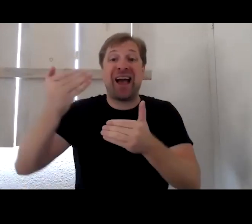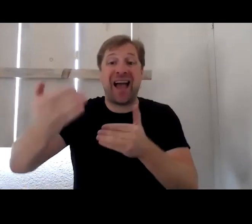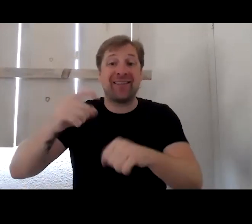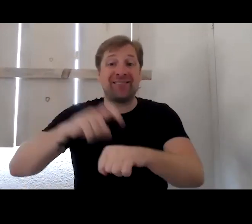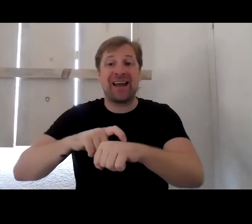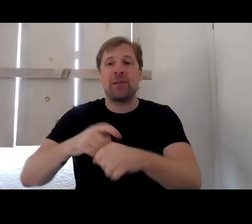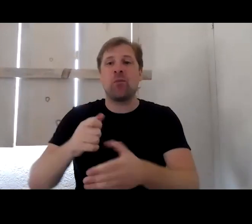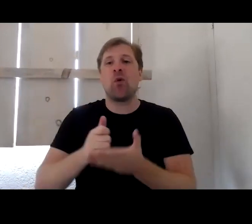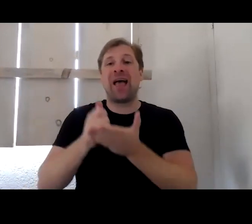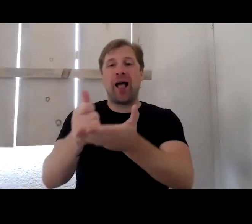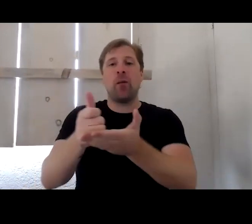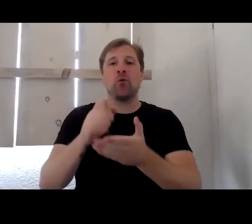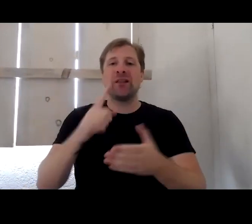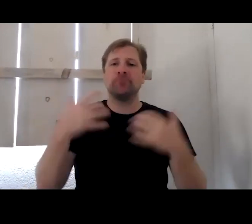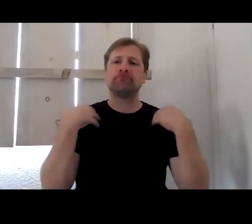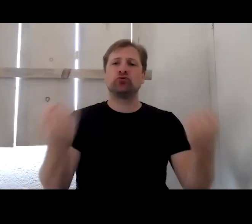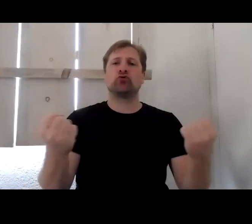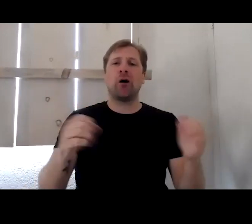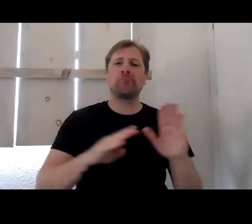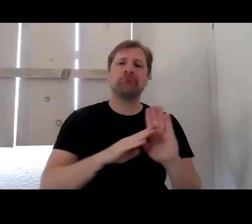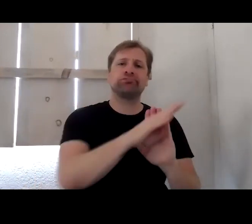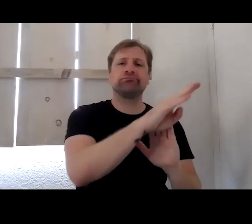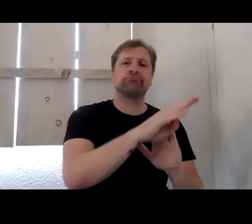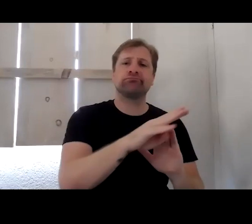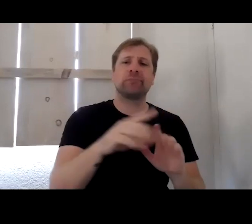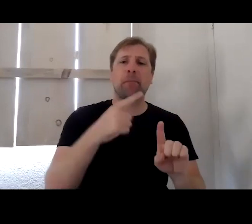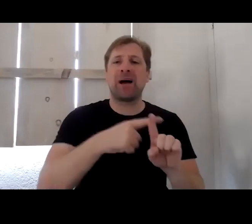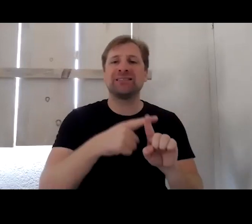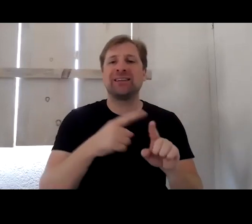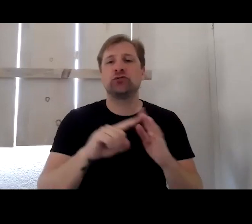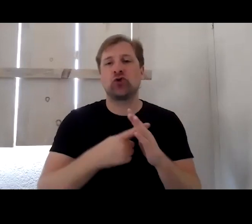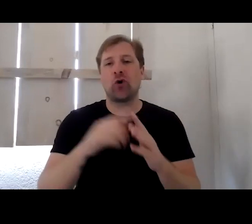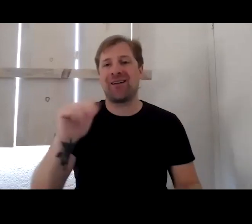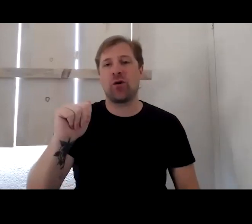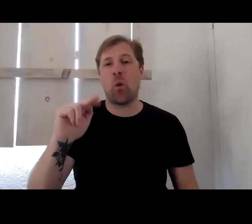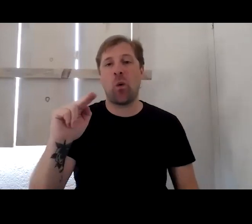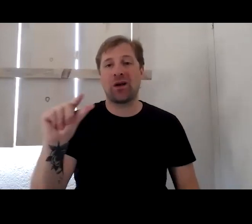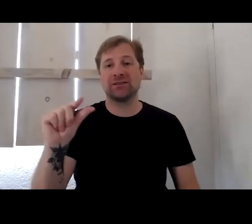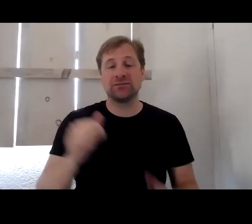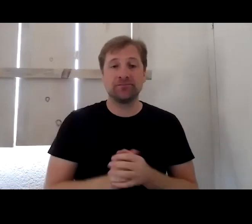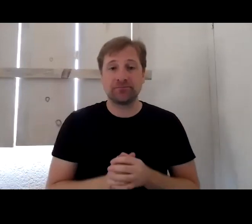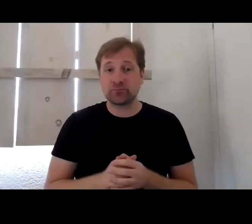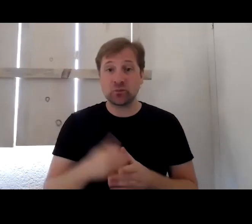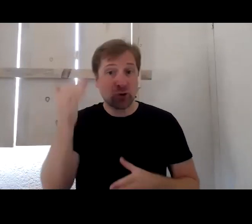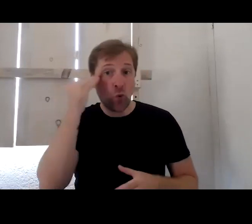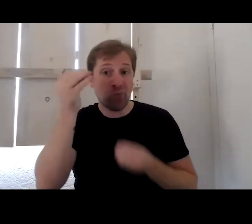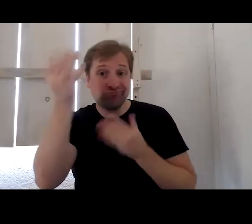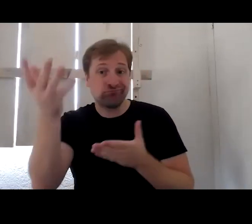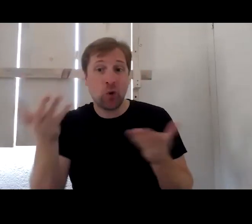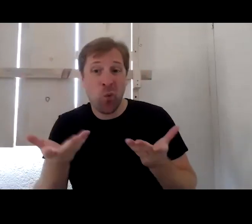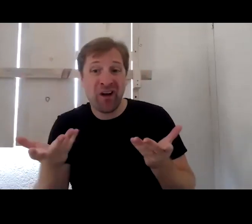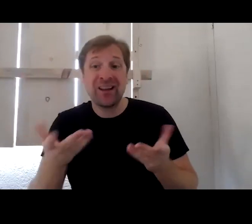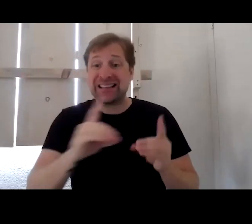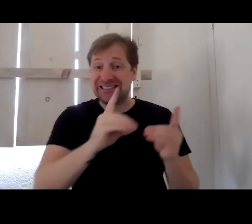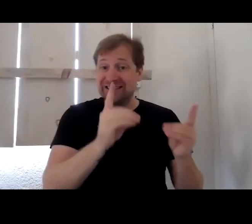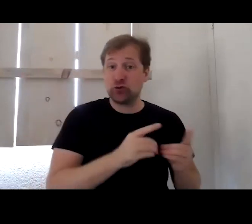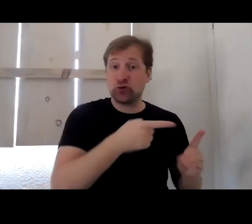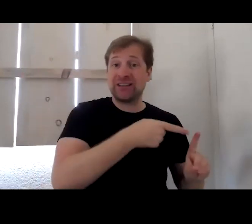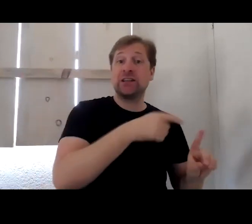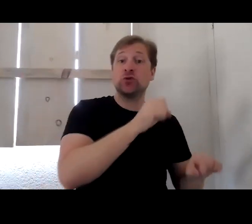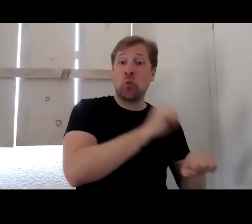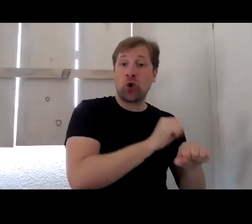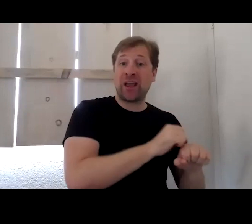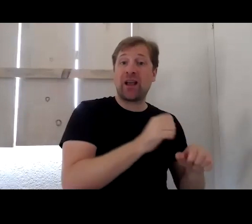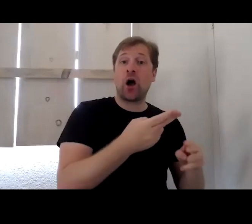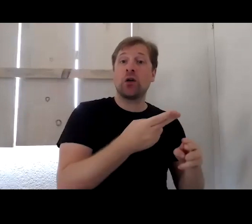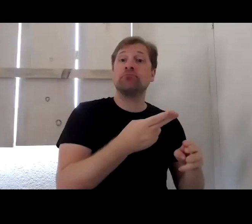get off to an even stronger start this August. Also, I wanted to let you know that the district is also working on some short